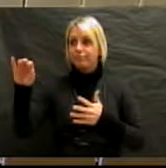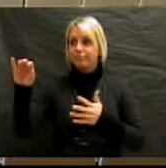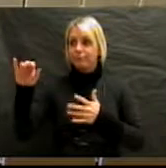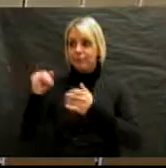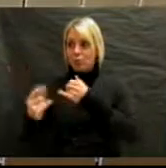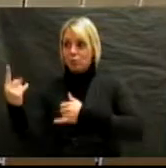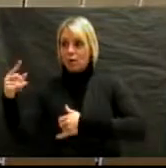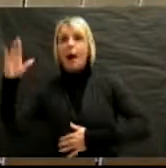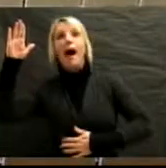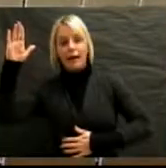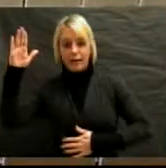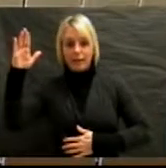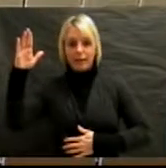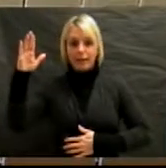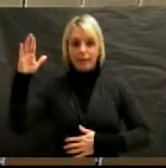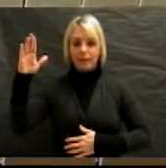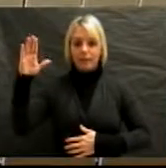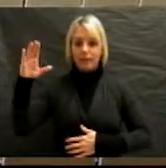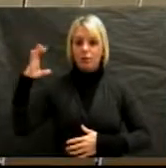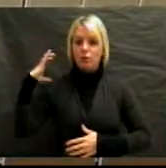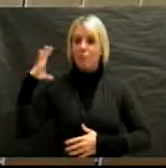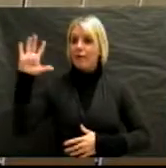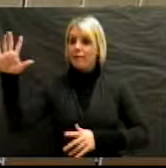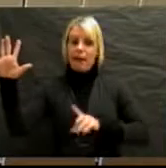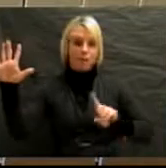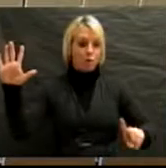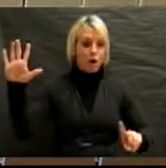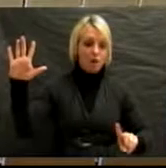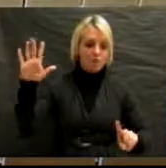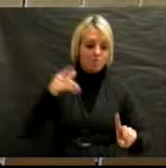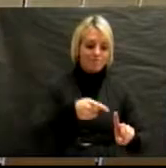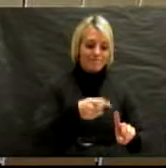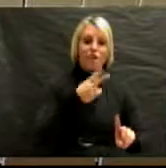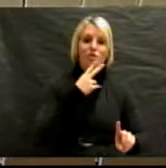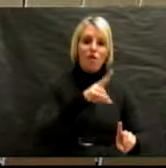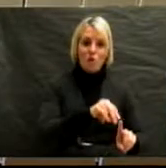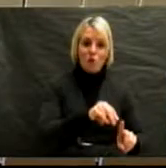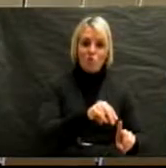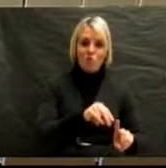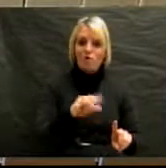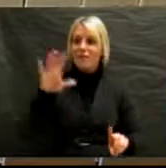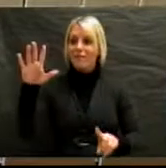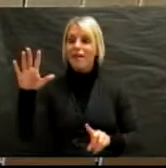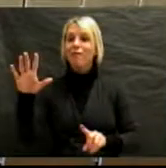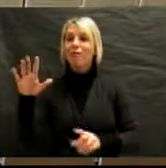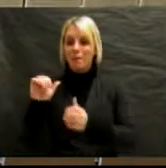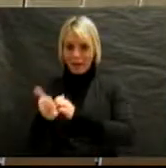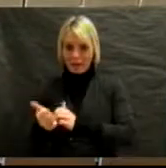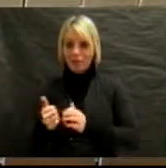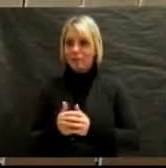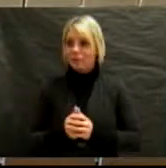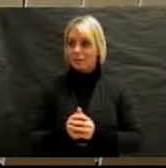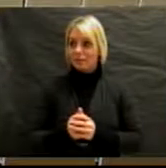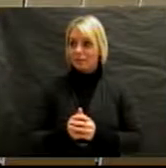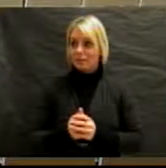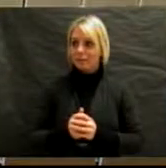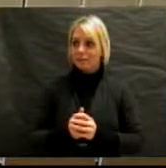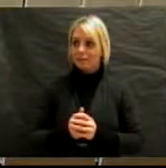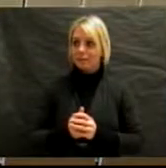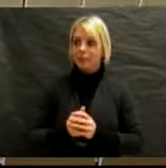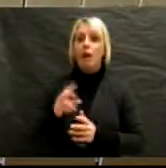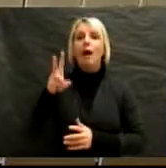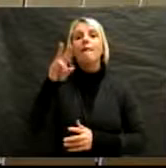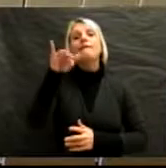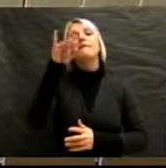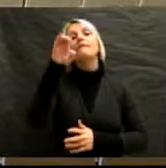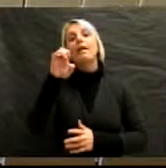5-1 in favor. All right, thank you very much, Mr. Clerk. Next item for vice chair. I'll now entertain